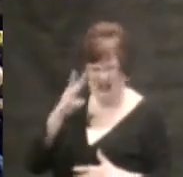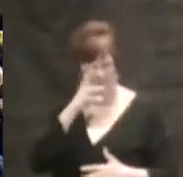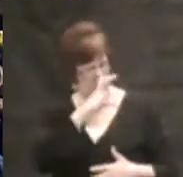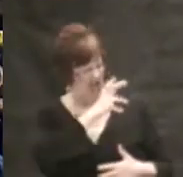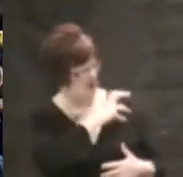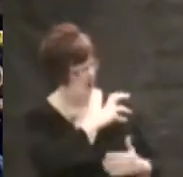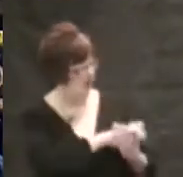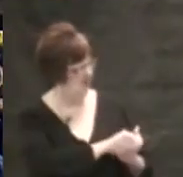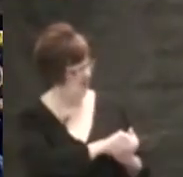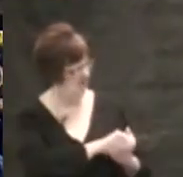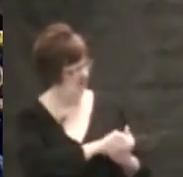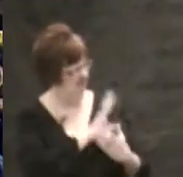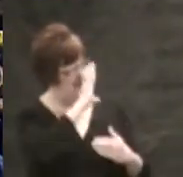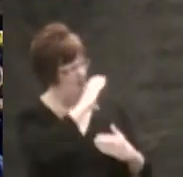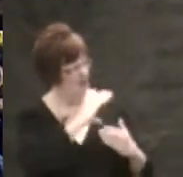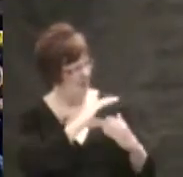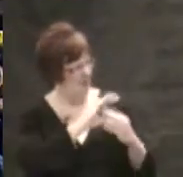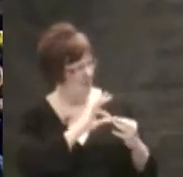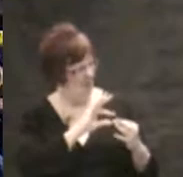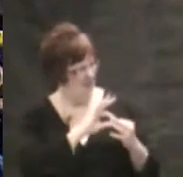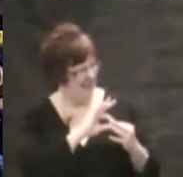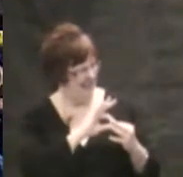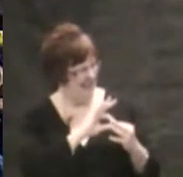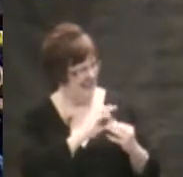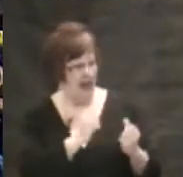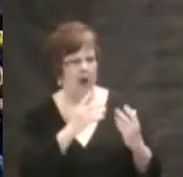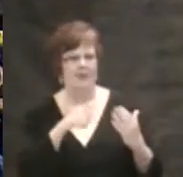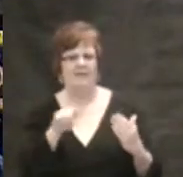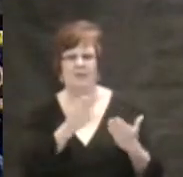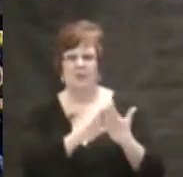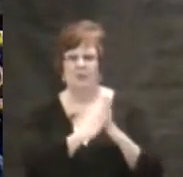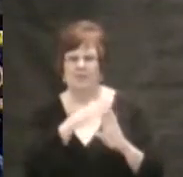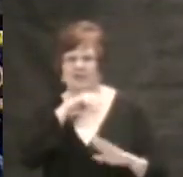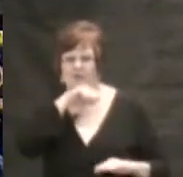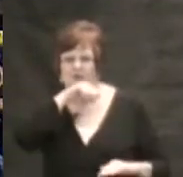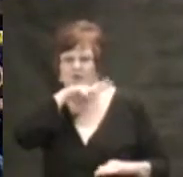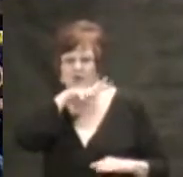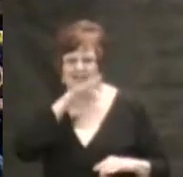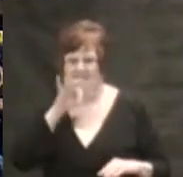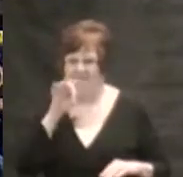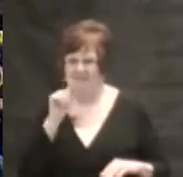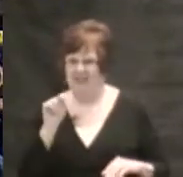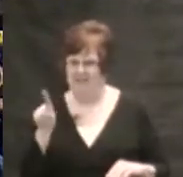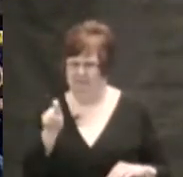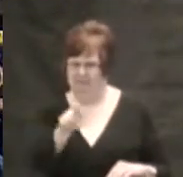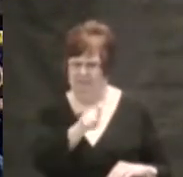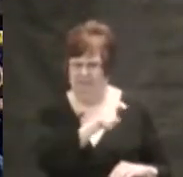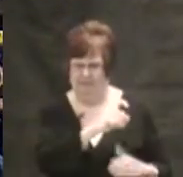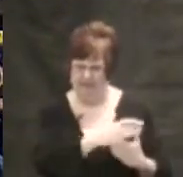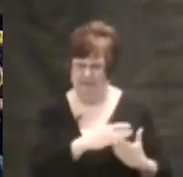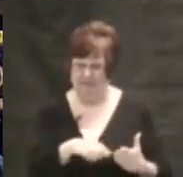Kind of a strange story. Now, how many of you ever get dirty feet? Some of you?